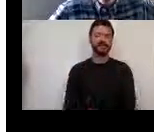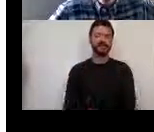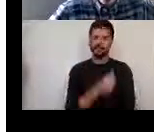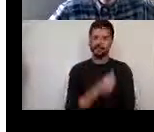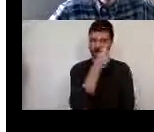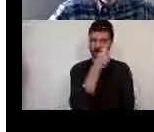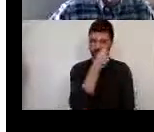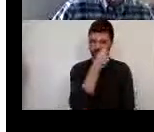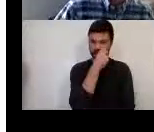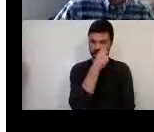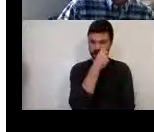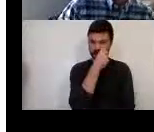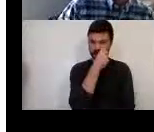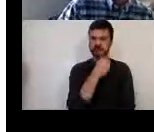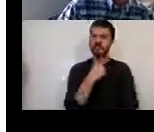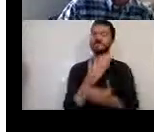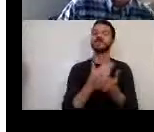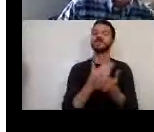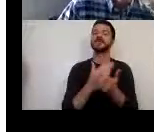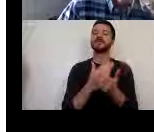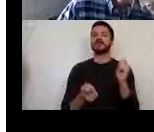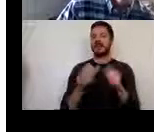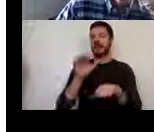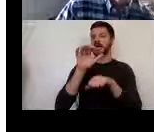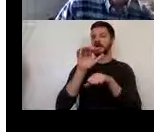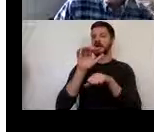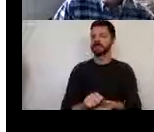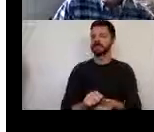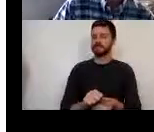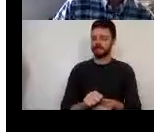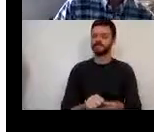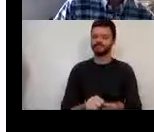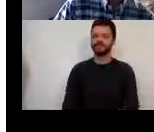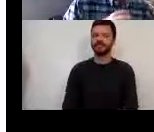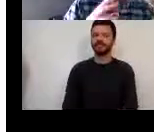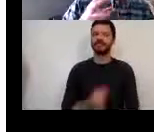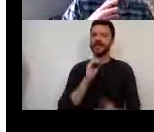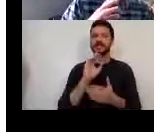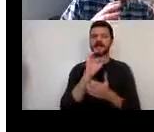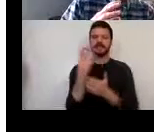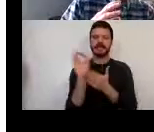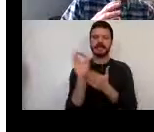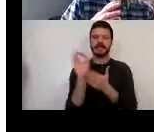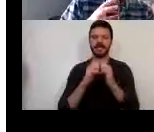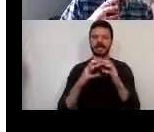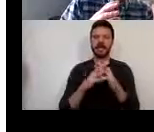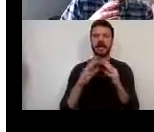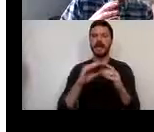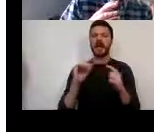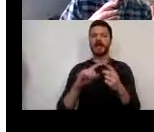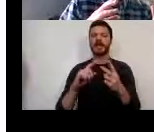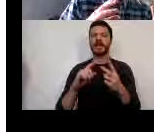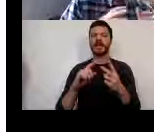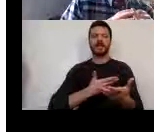We had to do a little bit of adapting as well in terms of the design for the implementation and these interactions with